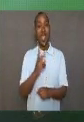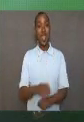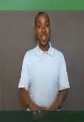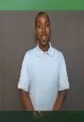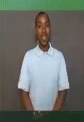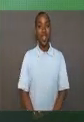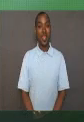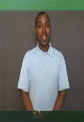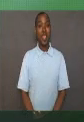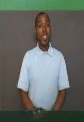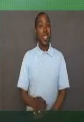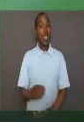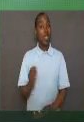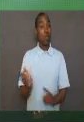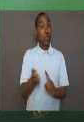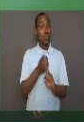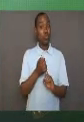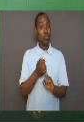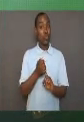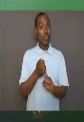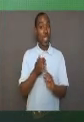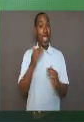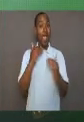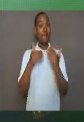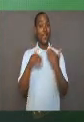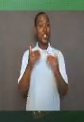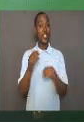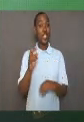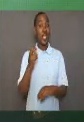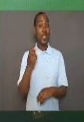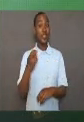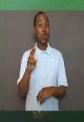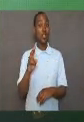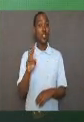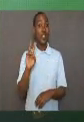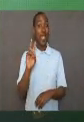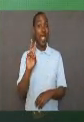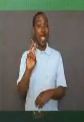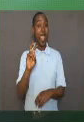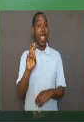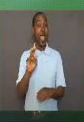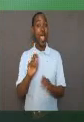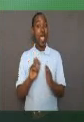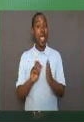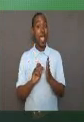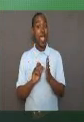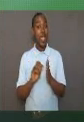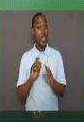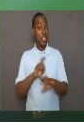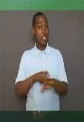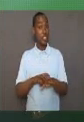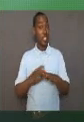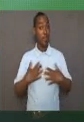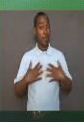an average of 12 to 20 breaths per minute. Look at